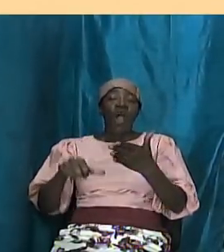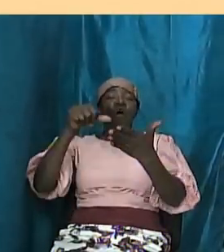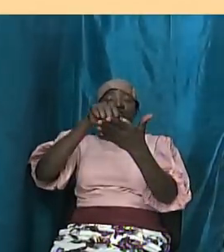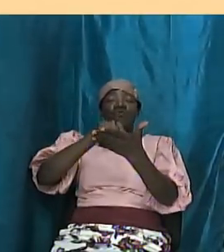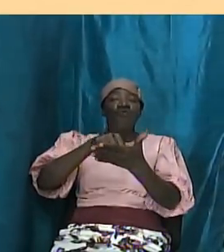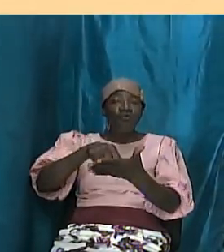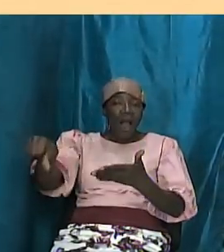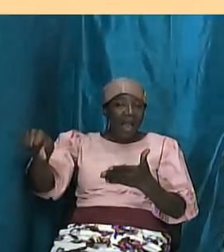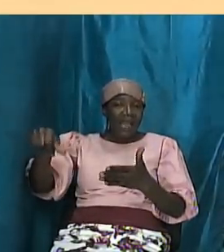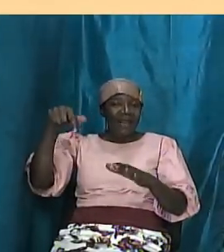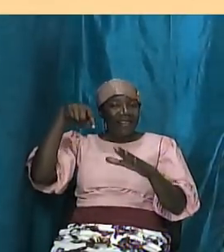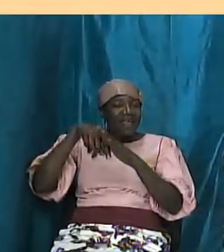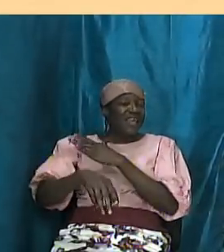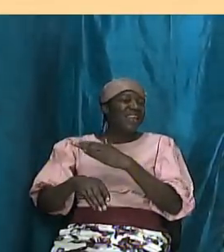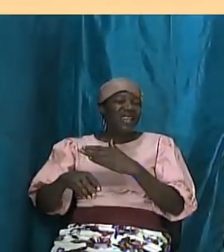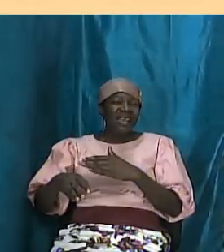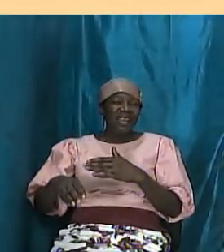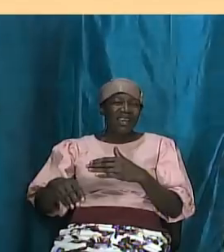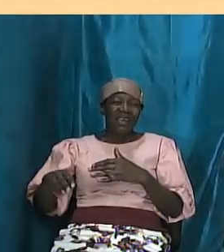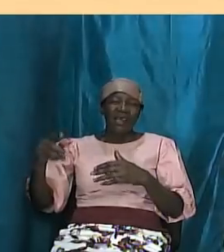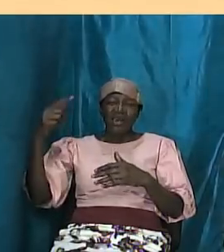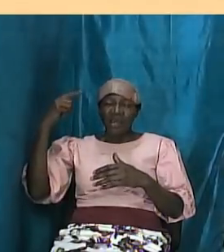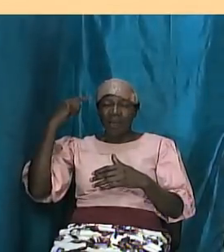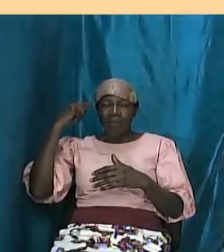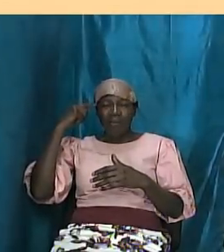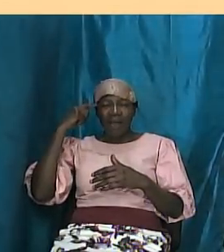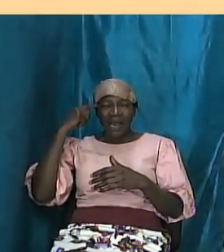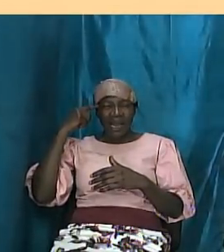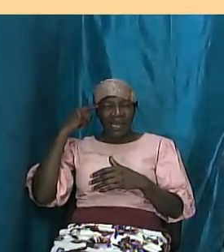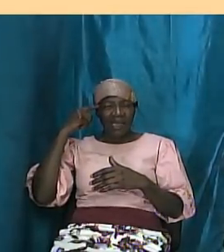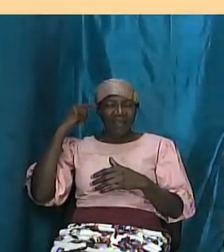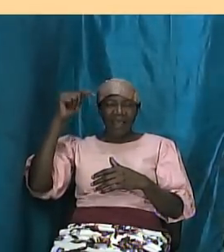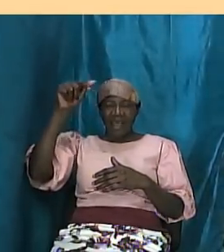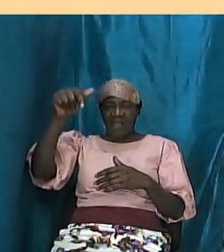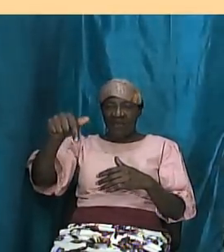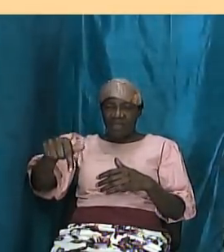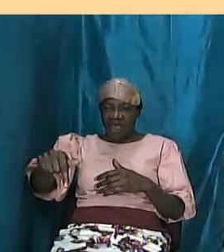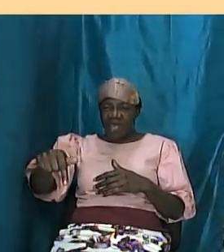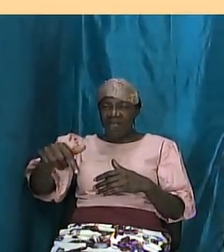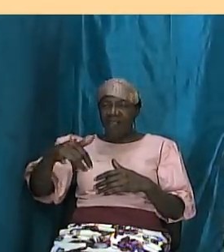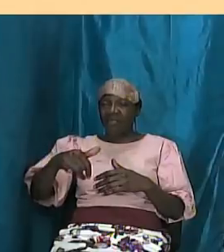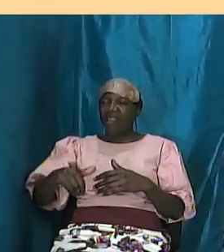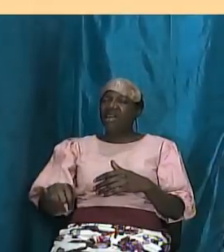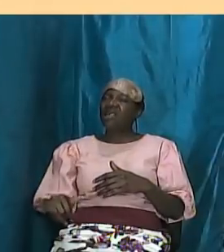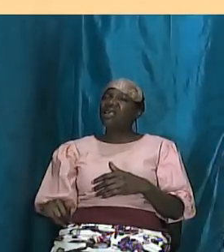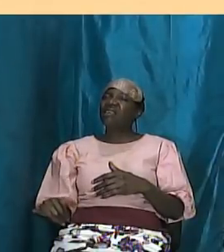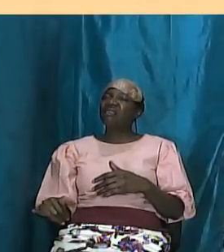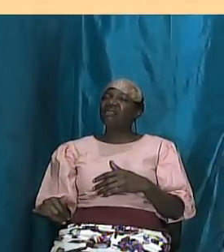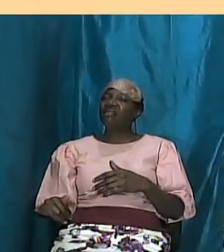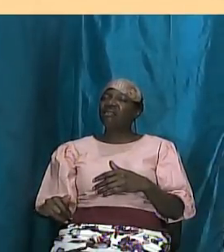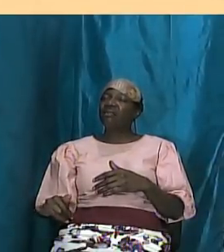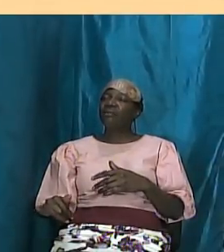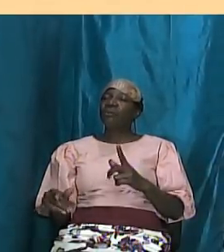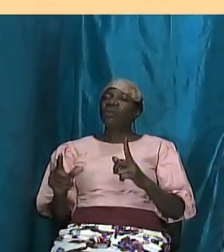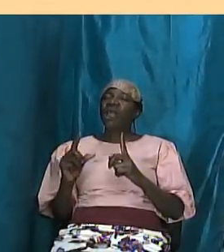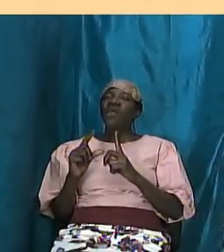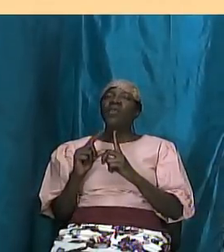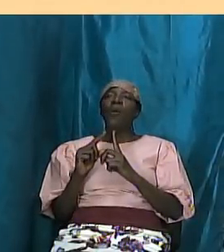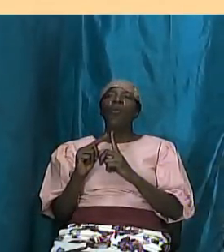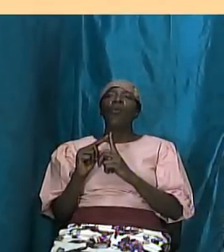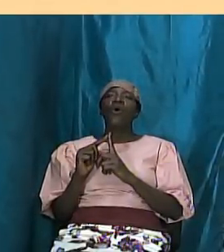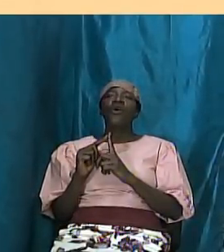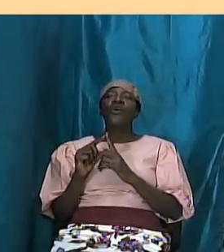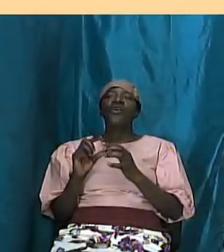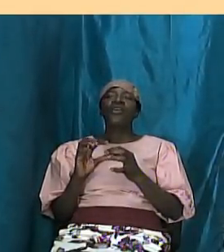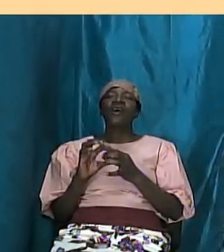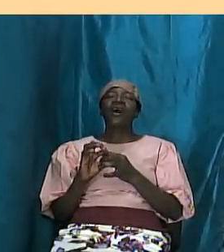our conscious and subconscious minds that this is indeed the words